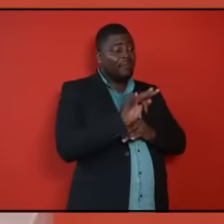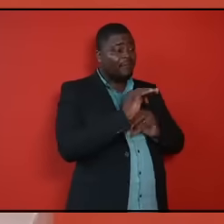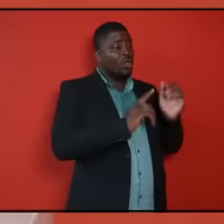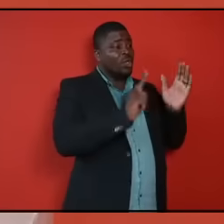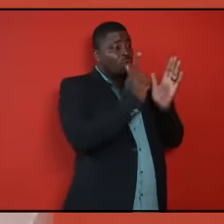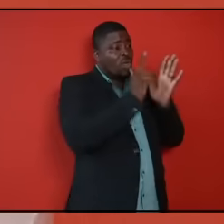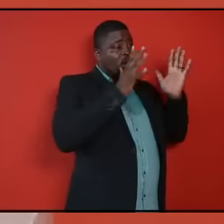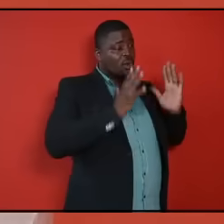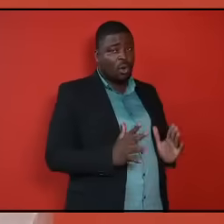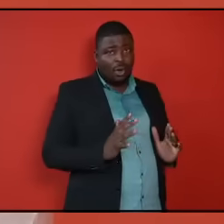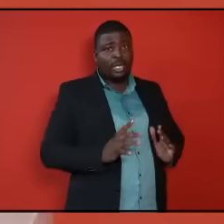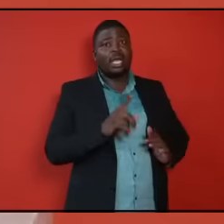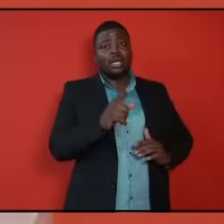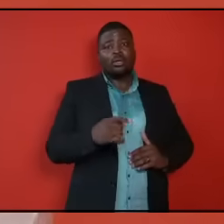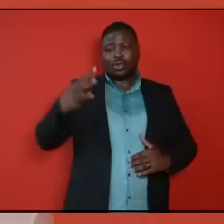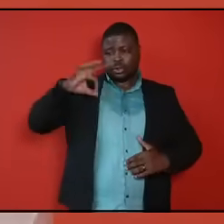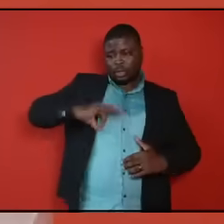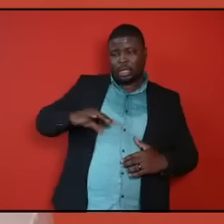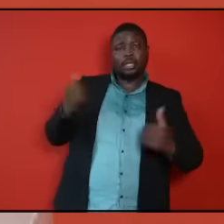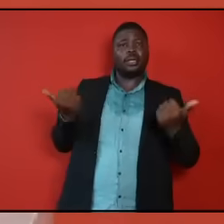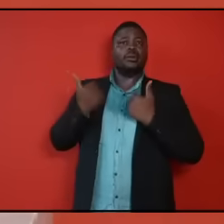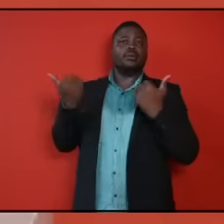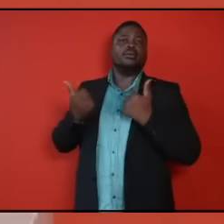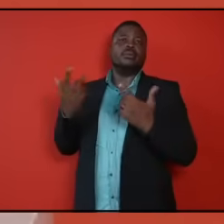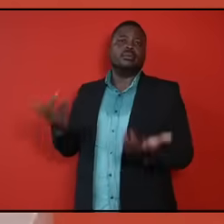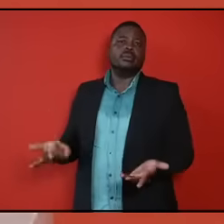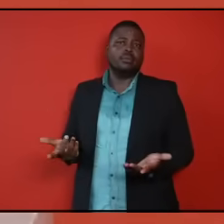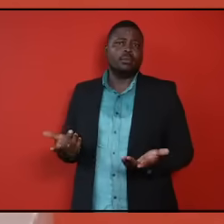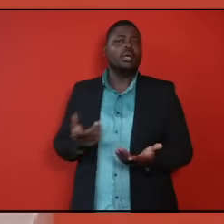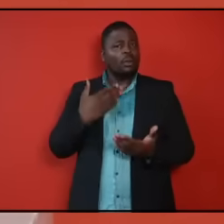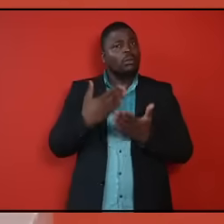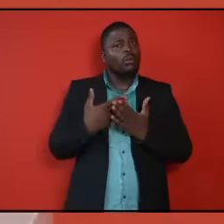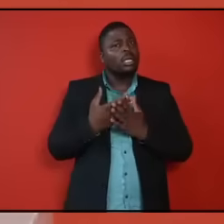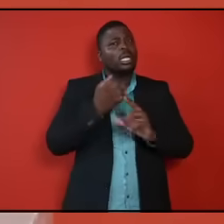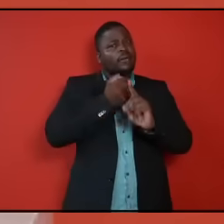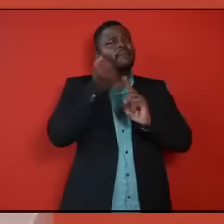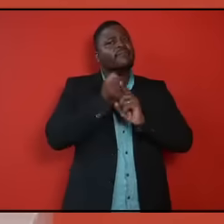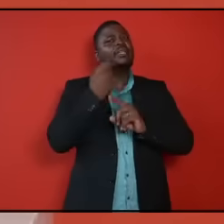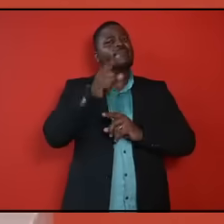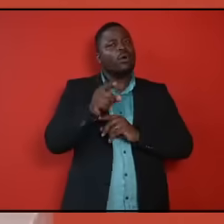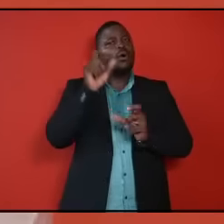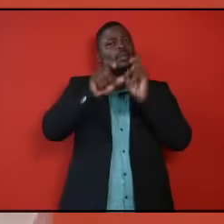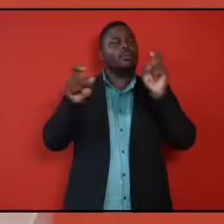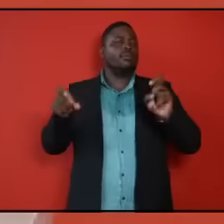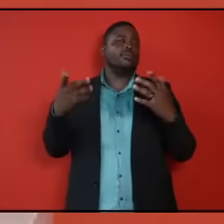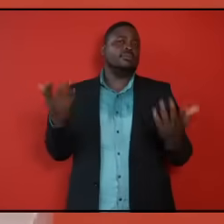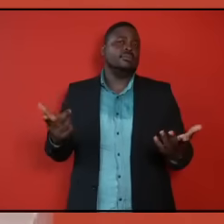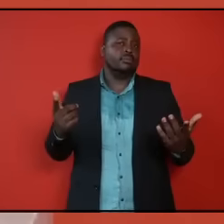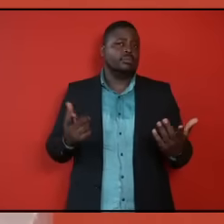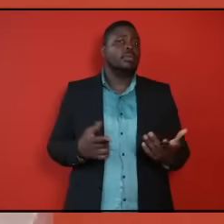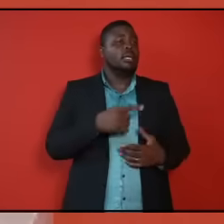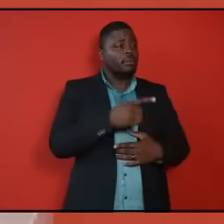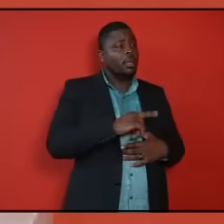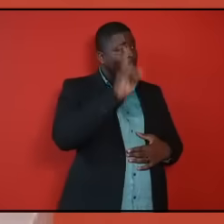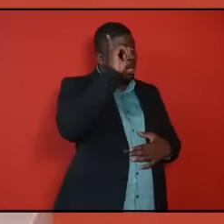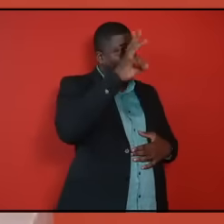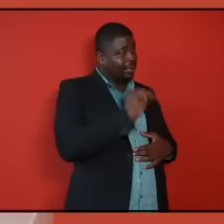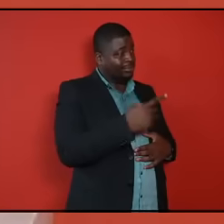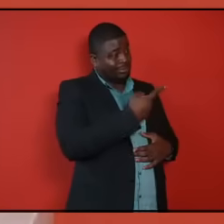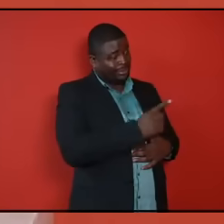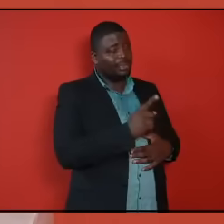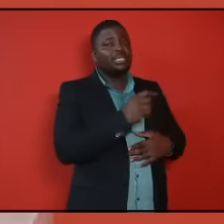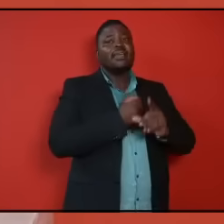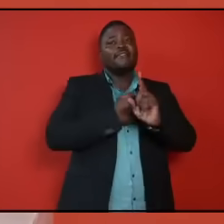you live better, why do you claim you can fight for people? But they fought for us. We are here